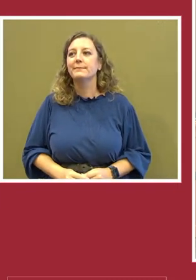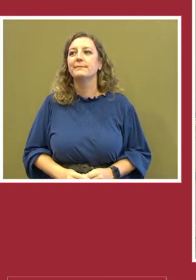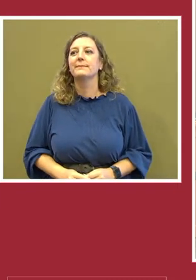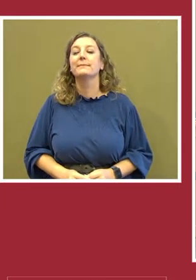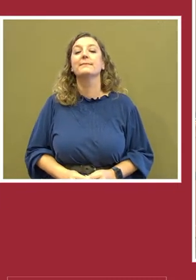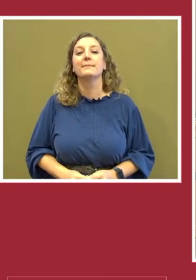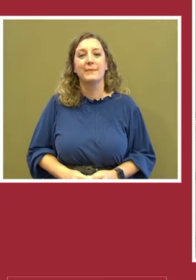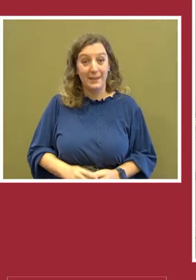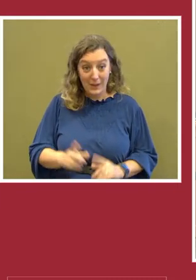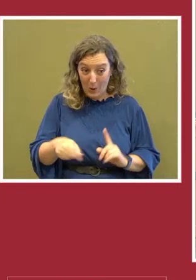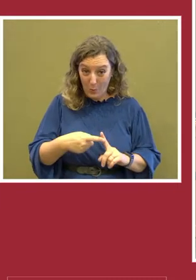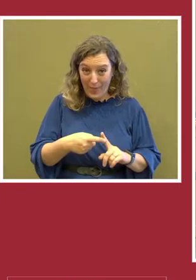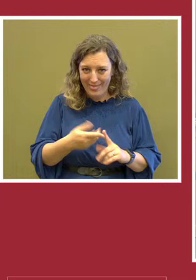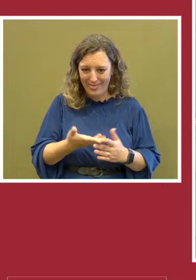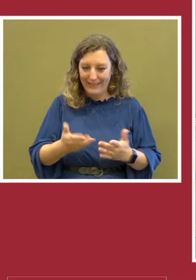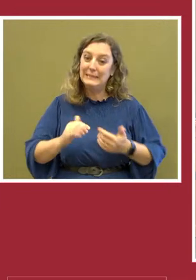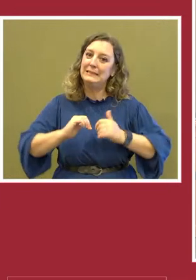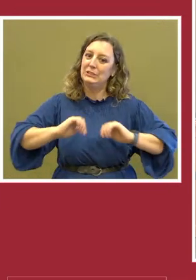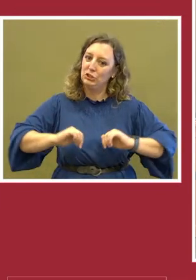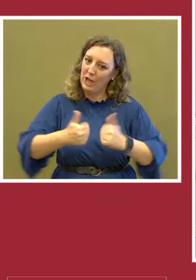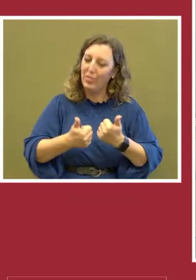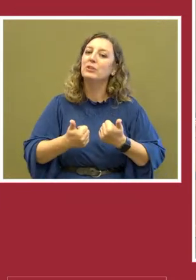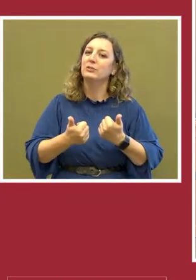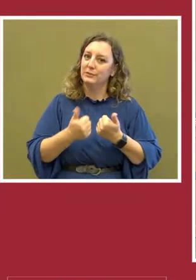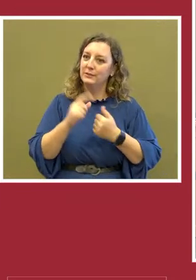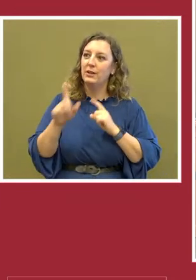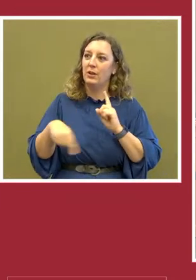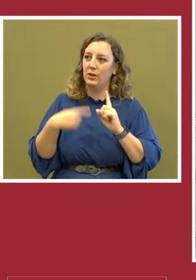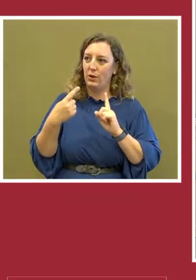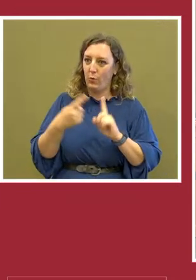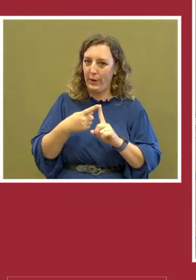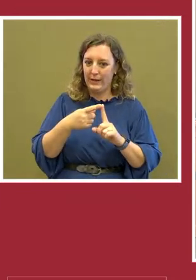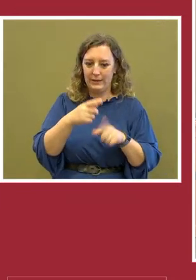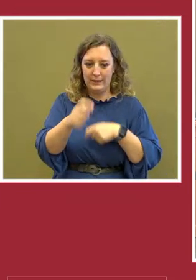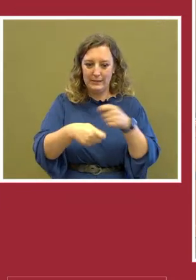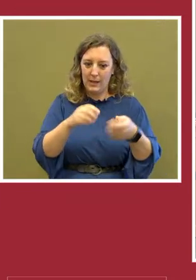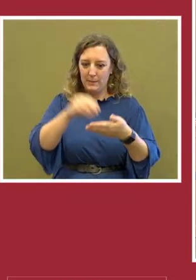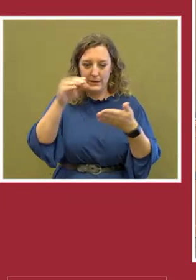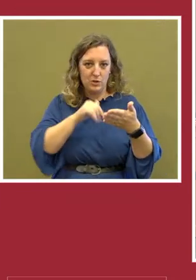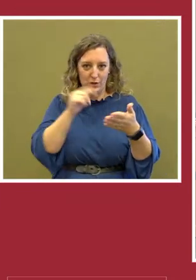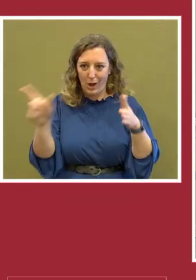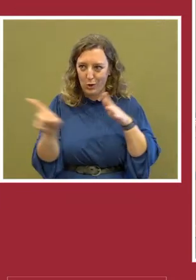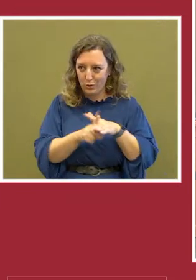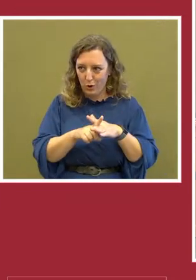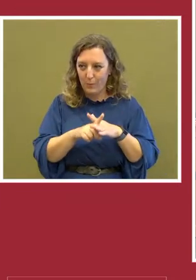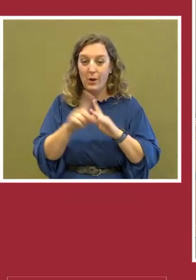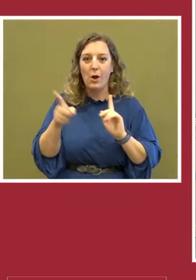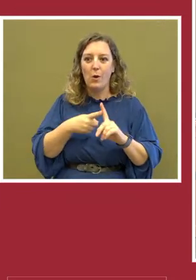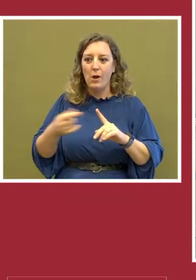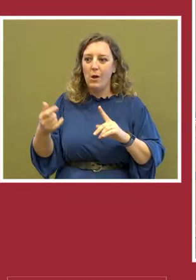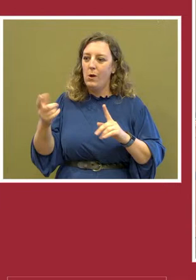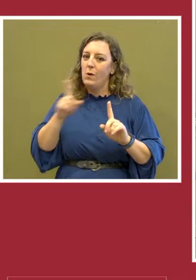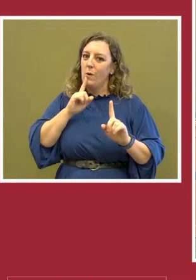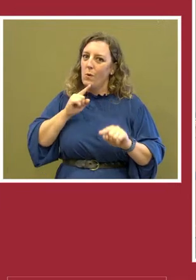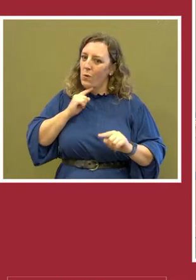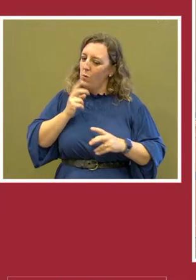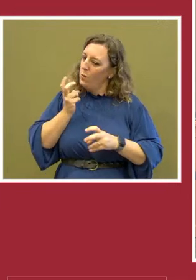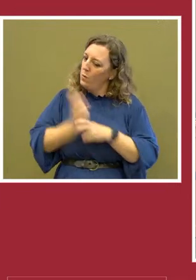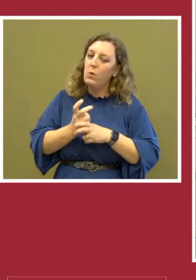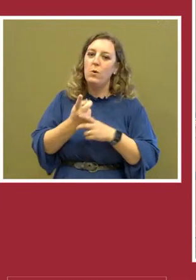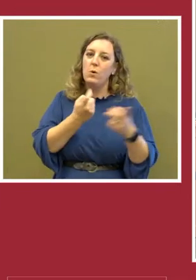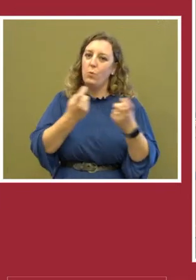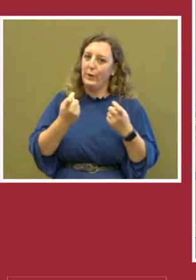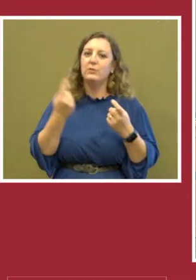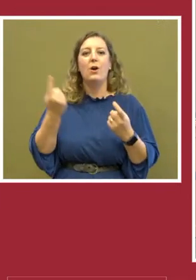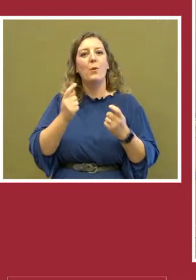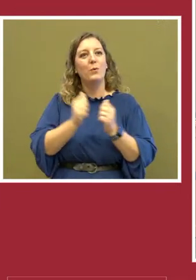Even when things are challenging, even when a sub doesn't show up, even when she's answering really tough questions, she